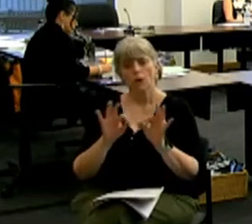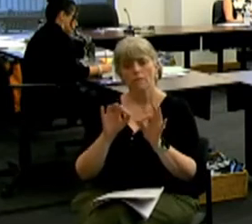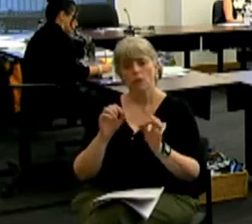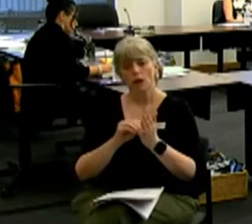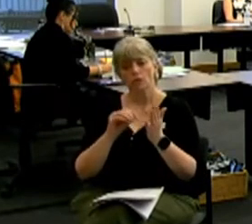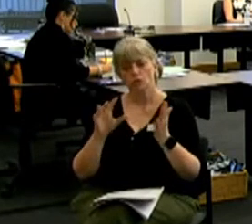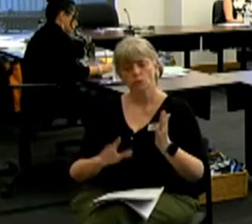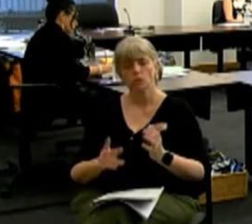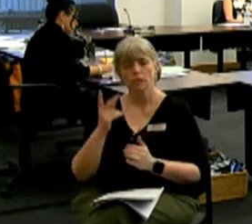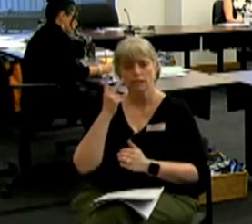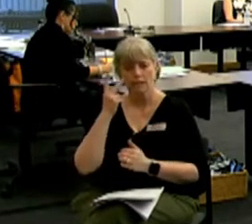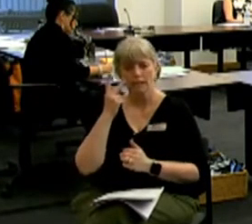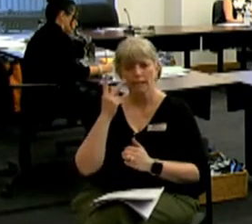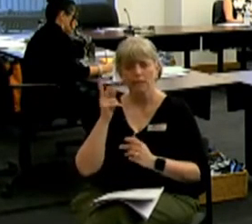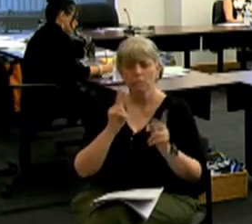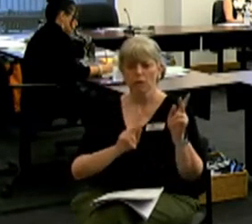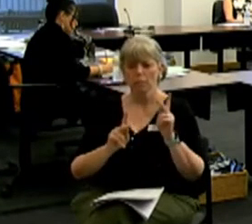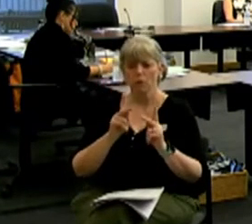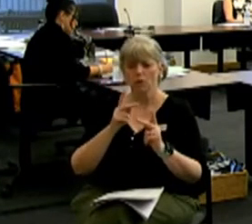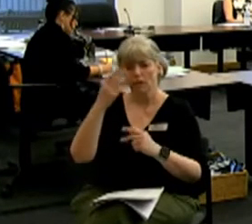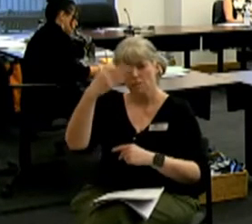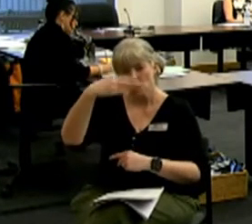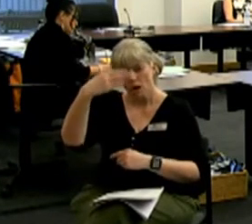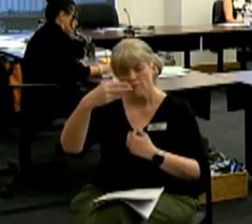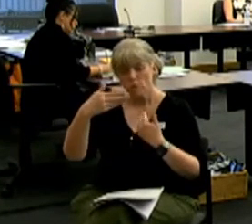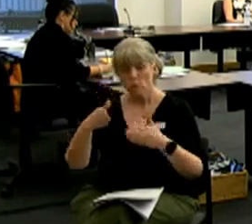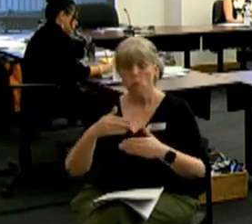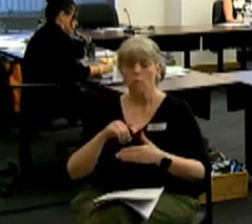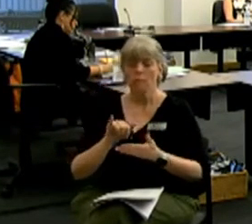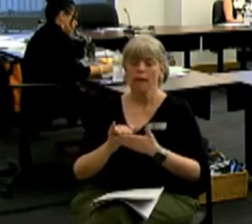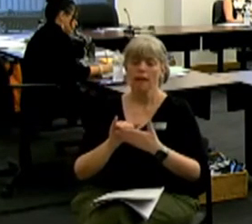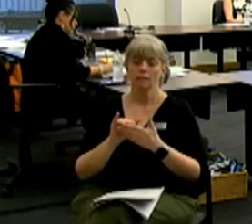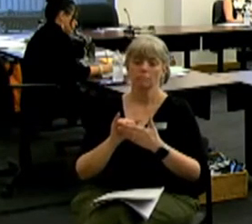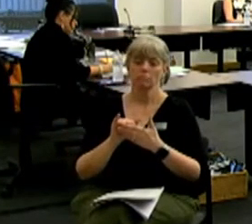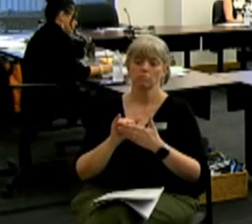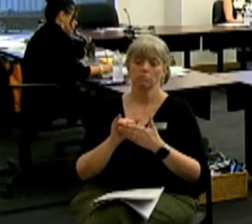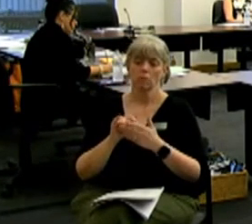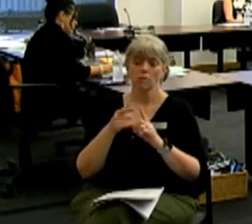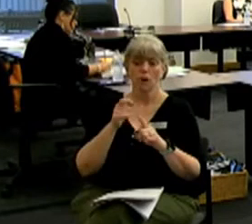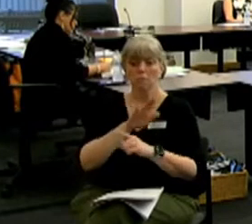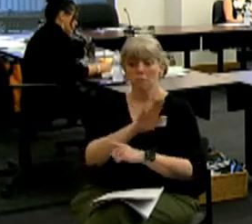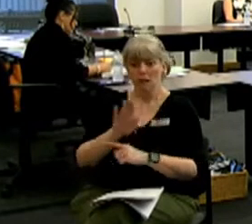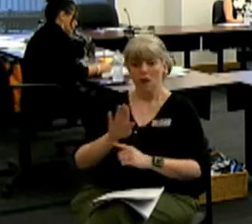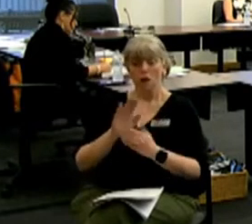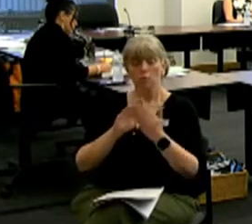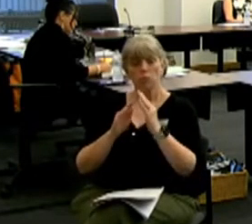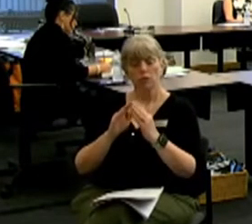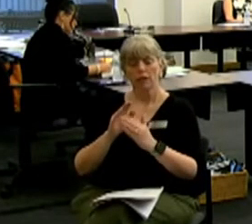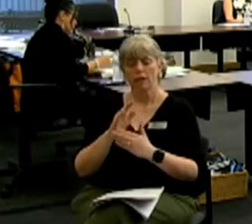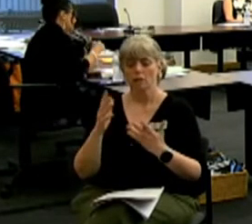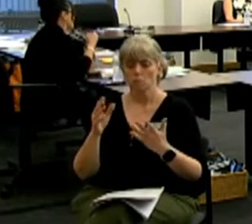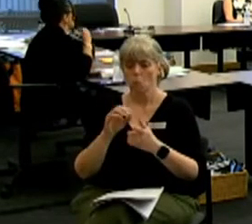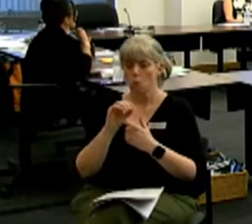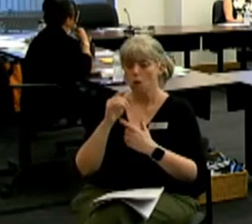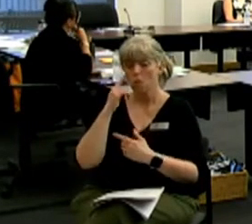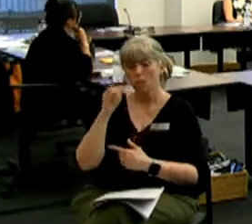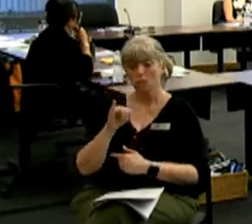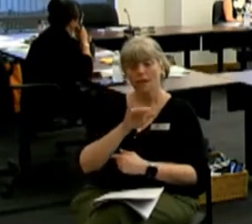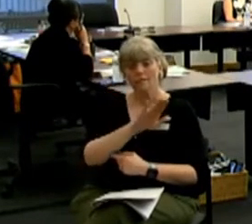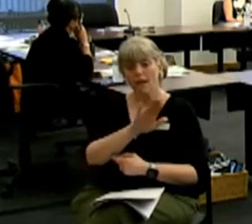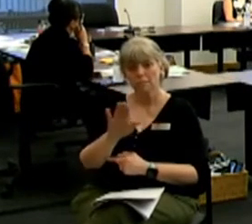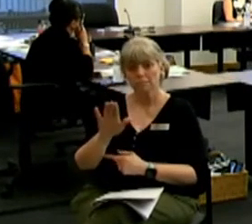students to see people in front of the room who who are from their community or who look like